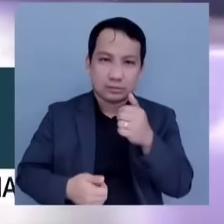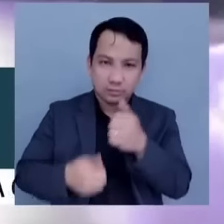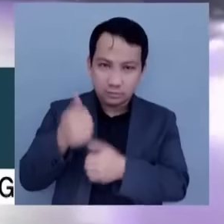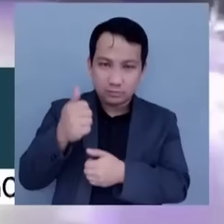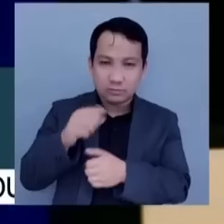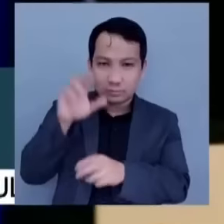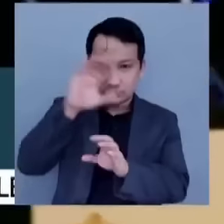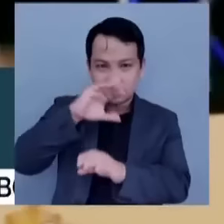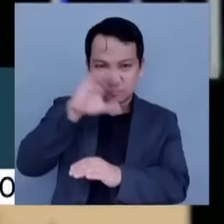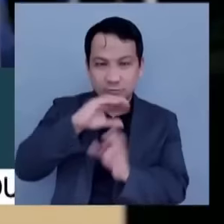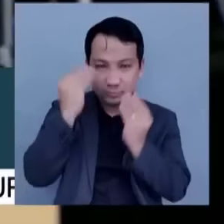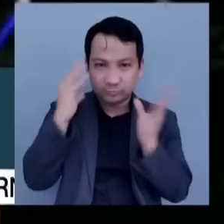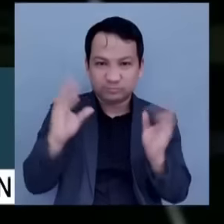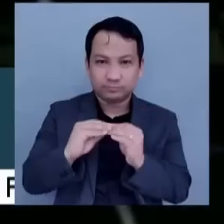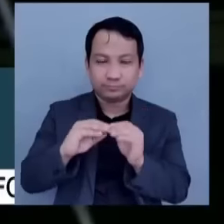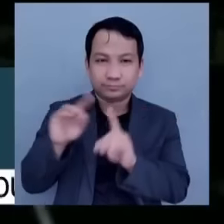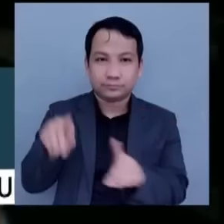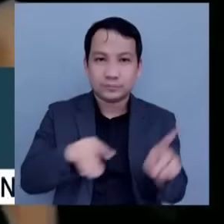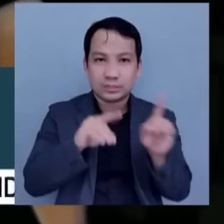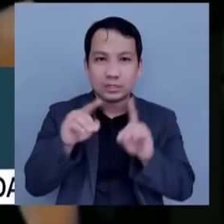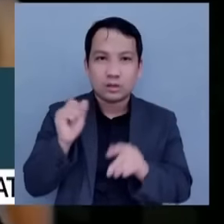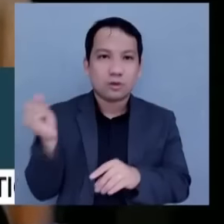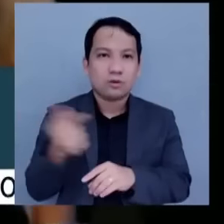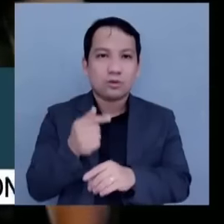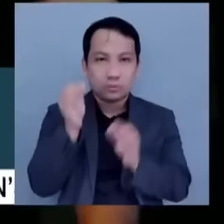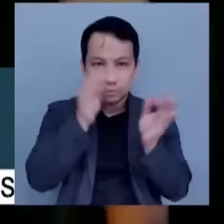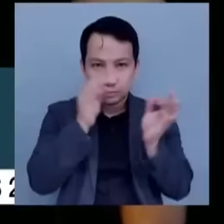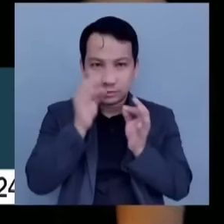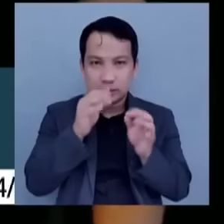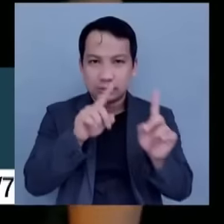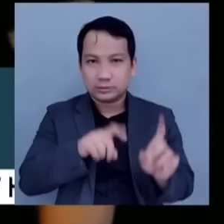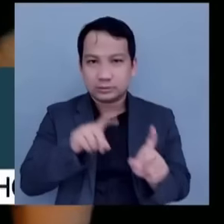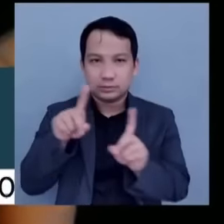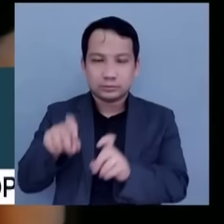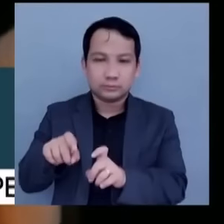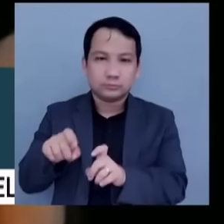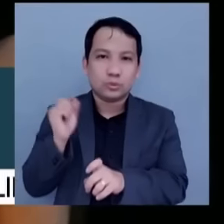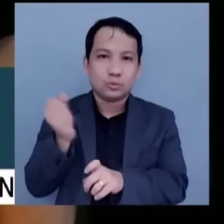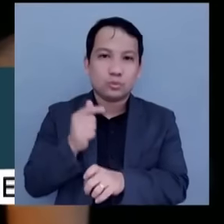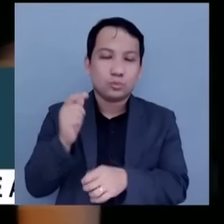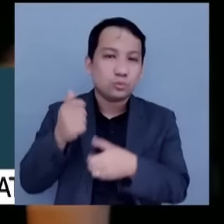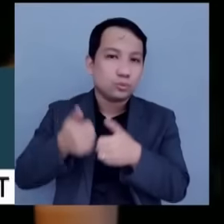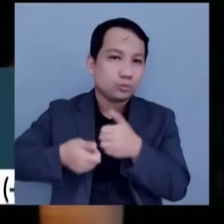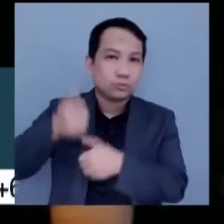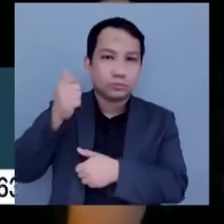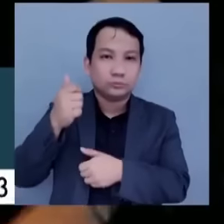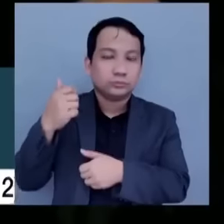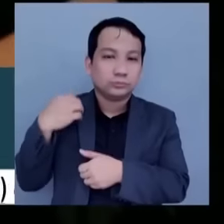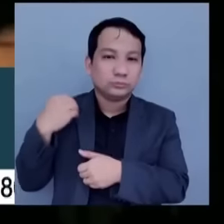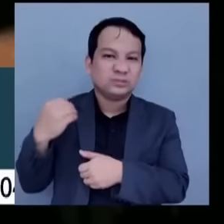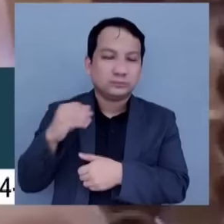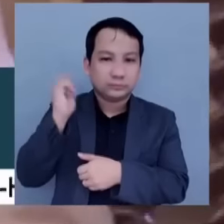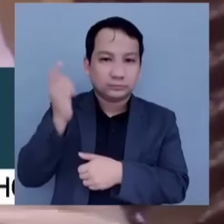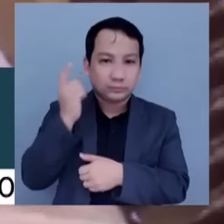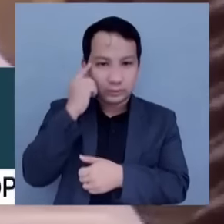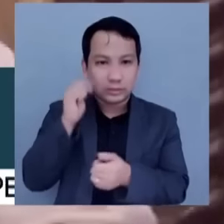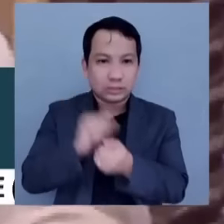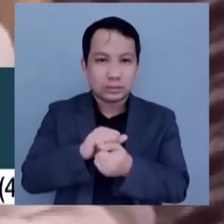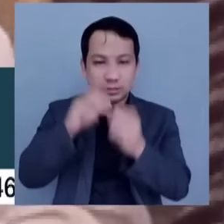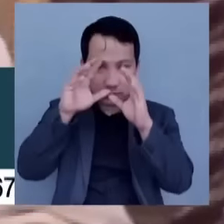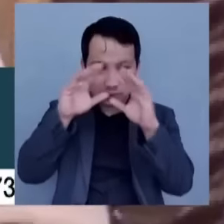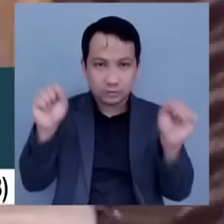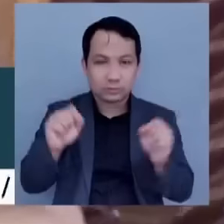to mandate random drug tests on elected and appointed government officials, including the president. Under House